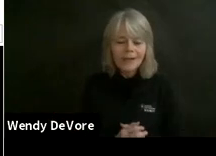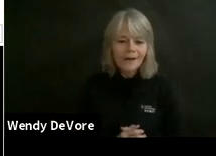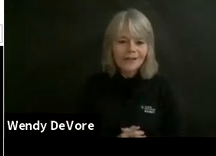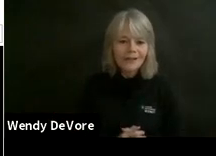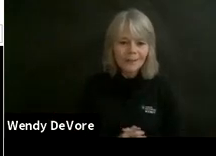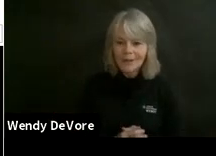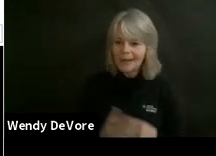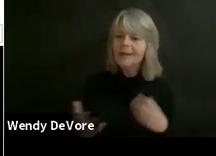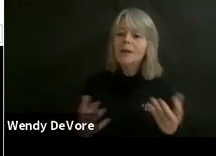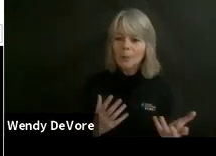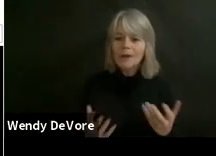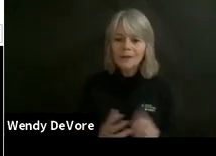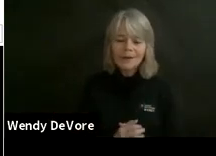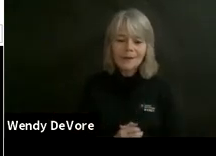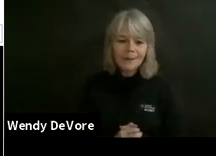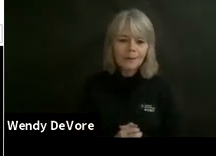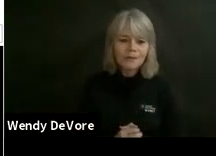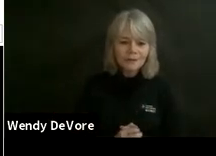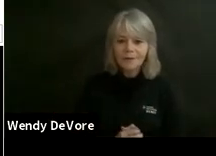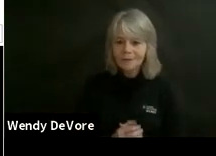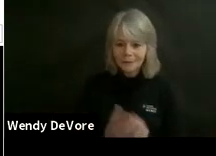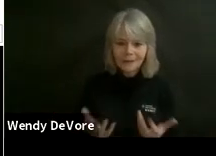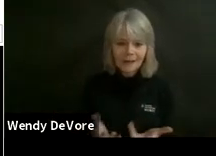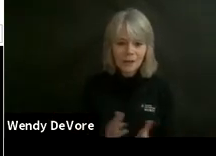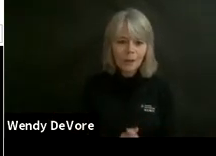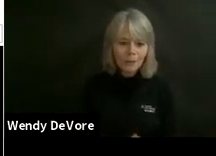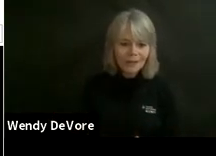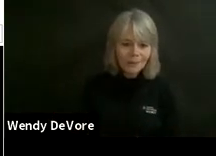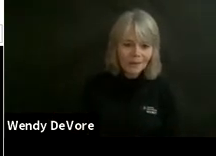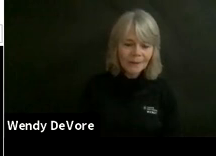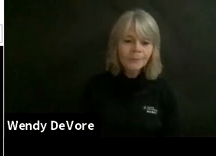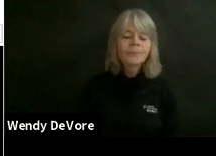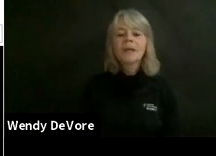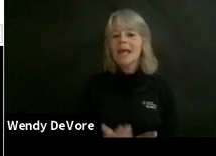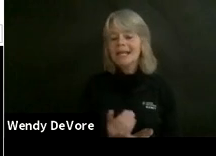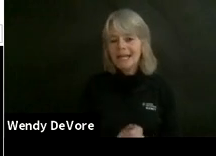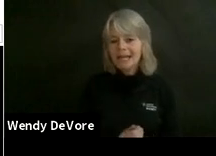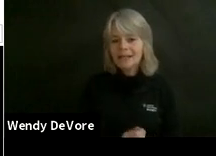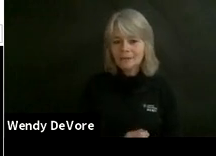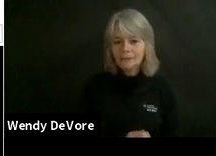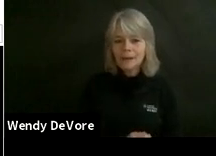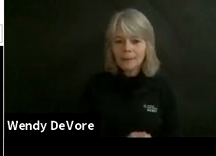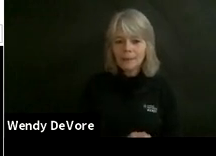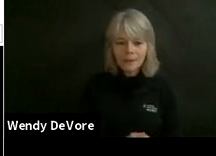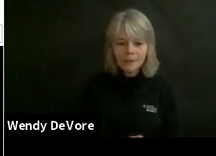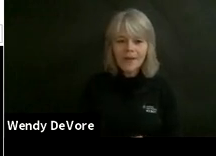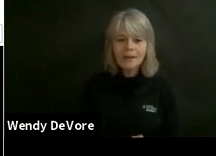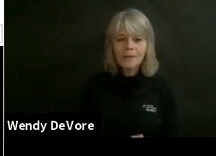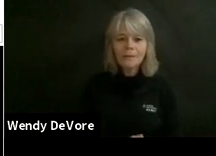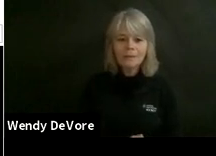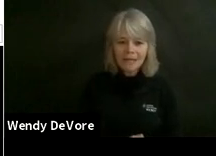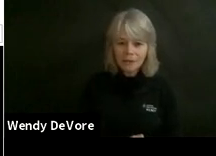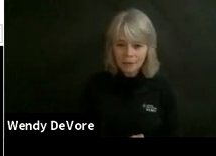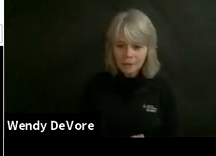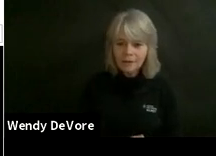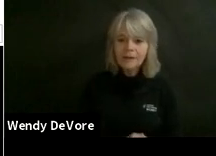already are dealing with that with the person serves that you are working with. And again, it's critical that